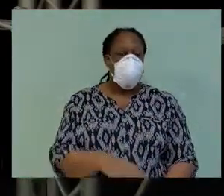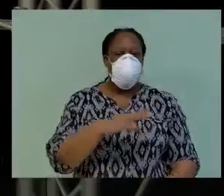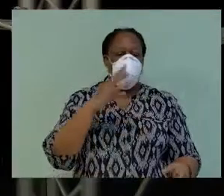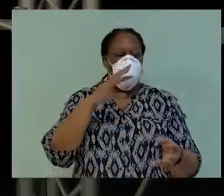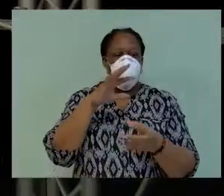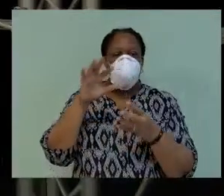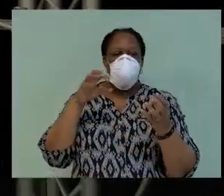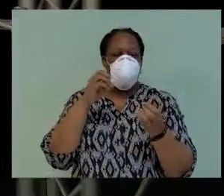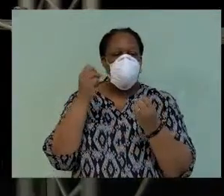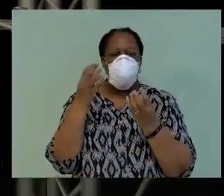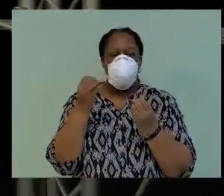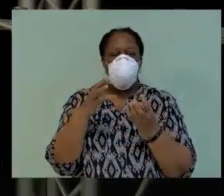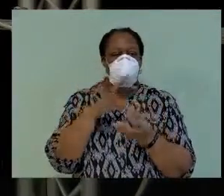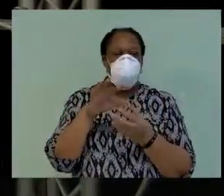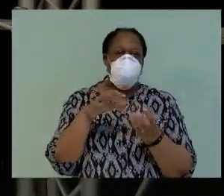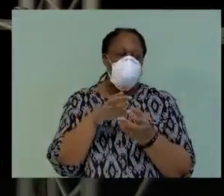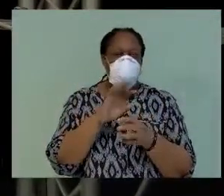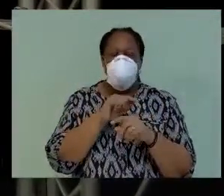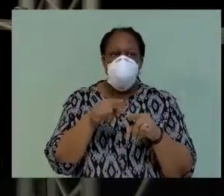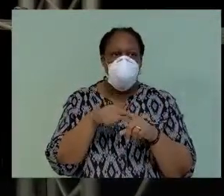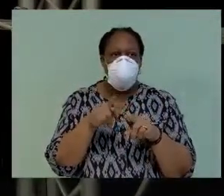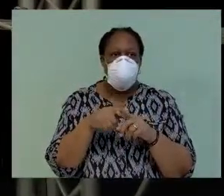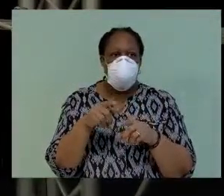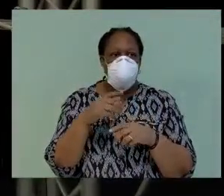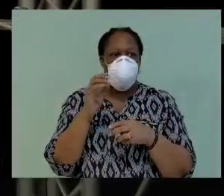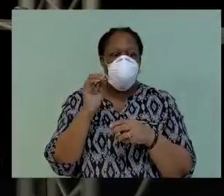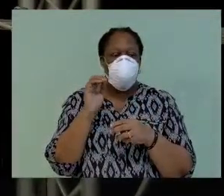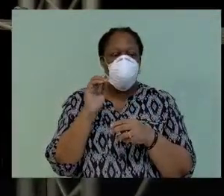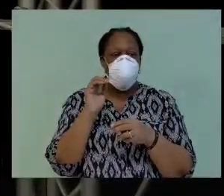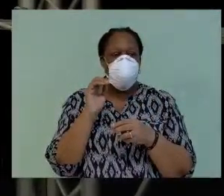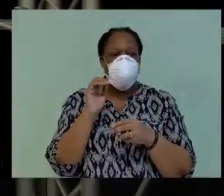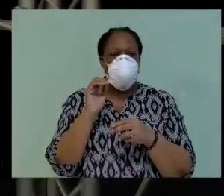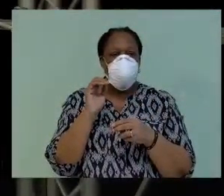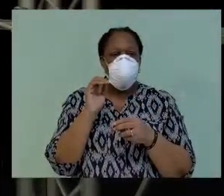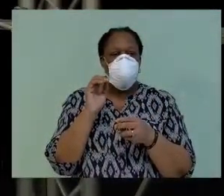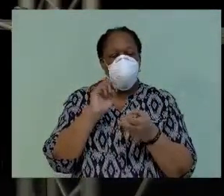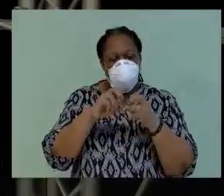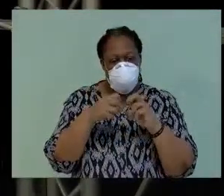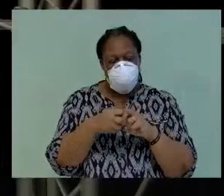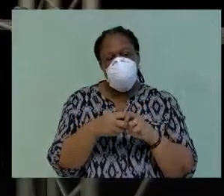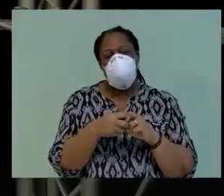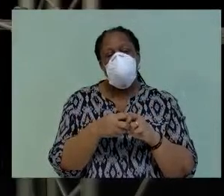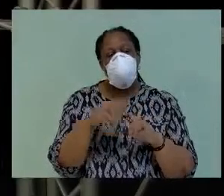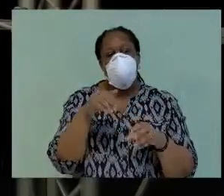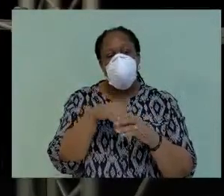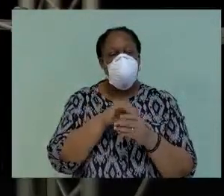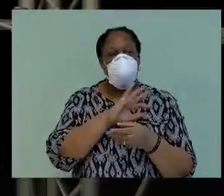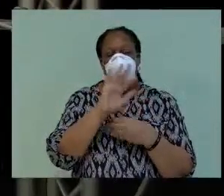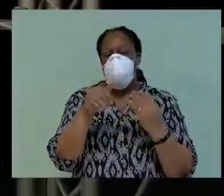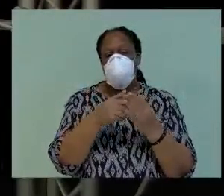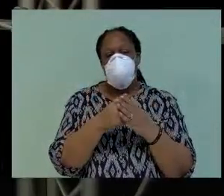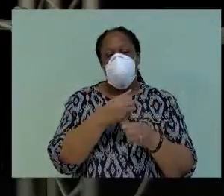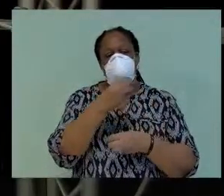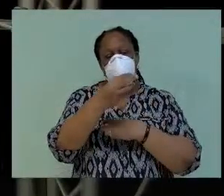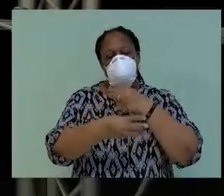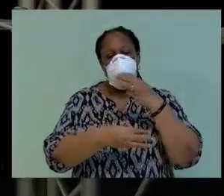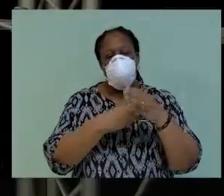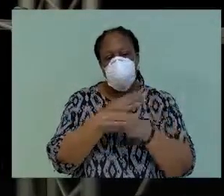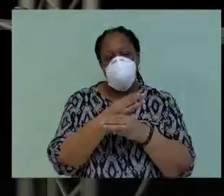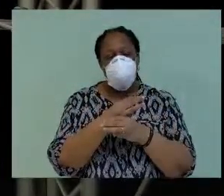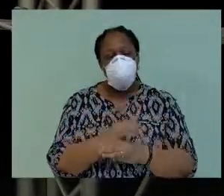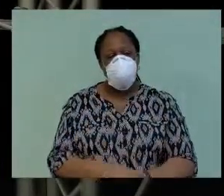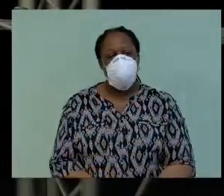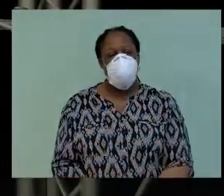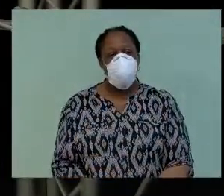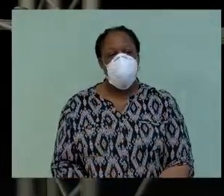of social, political, and economic havoc all around the